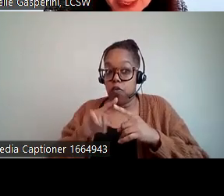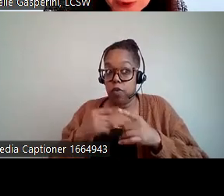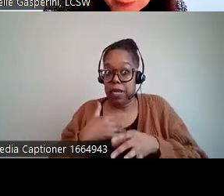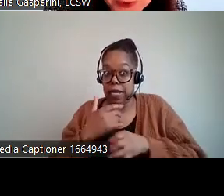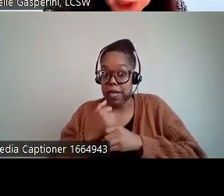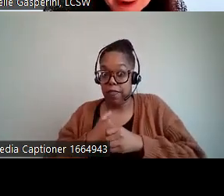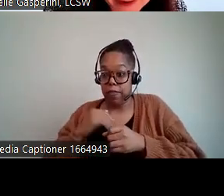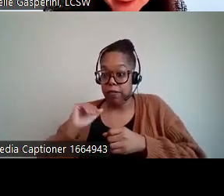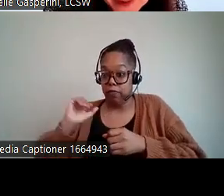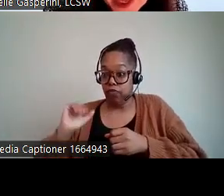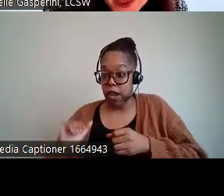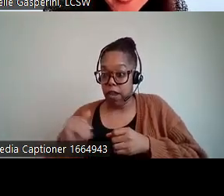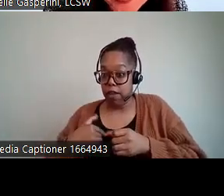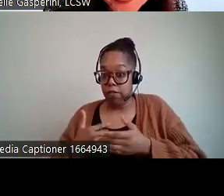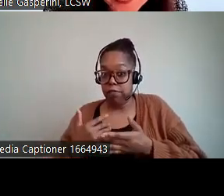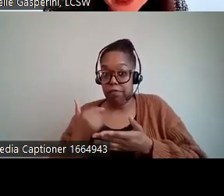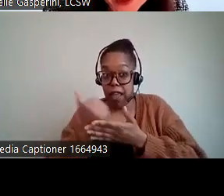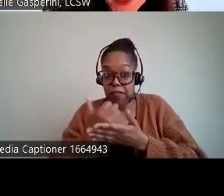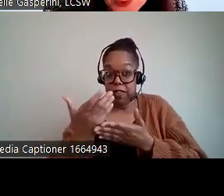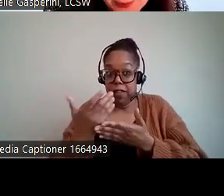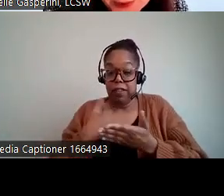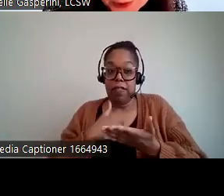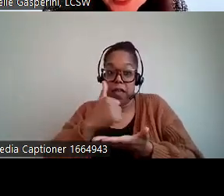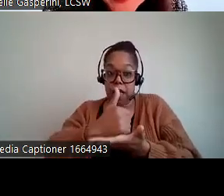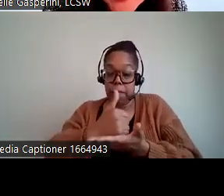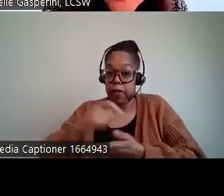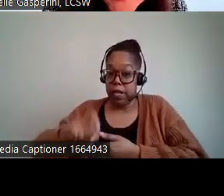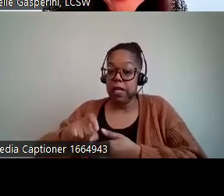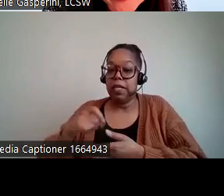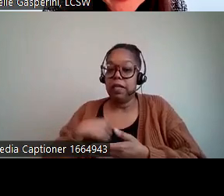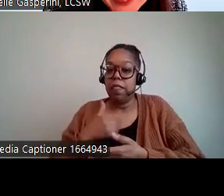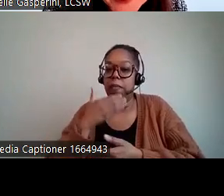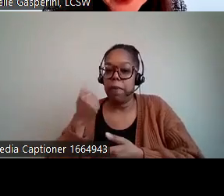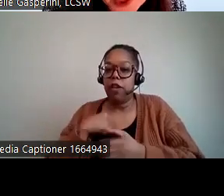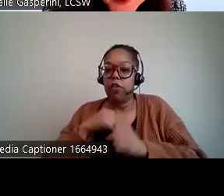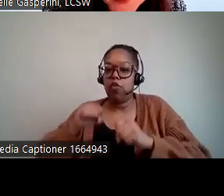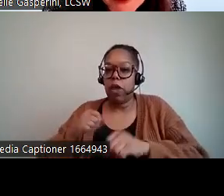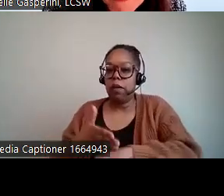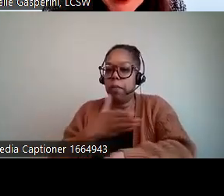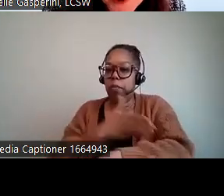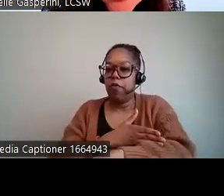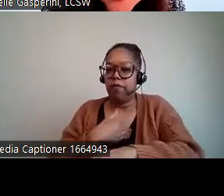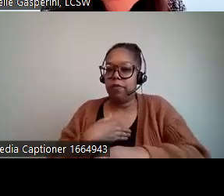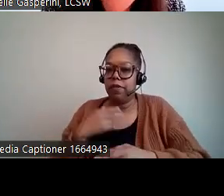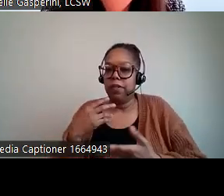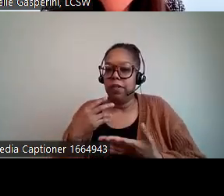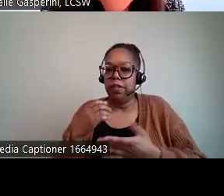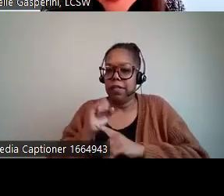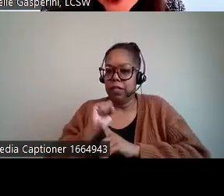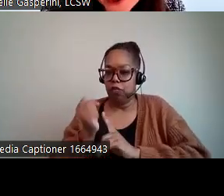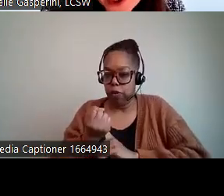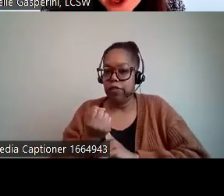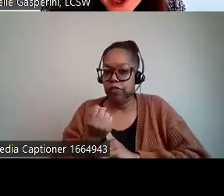better the outcomes are. I'm going to, next talk a little bit about how you